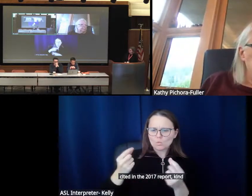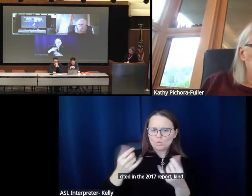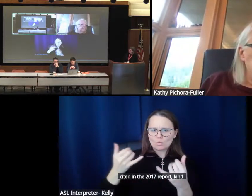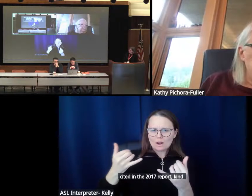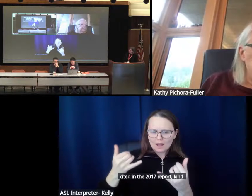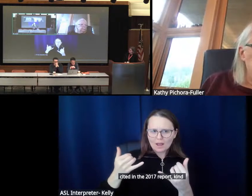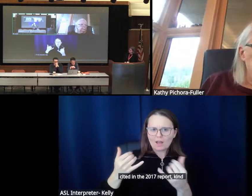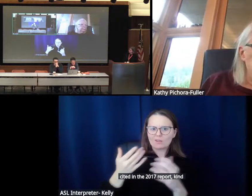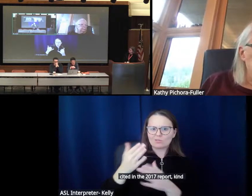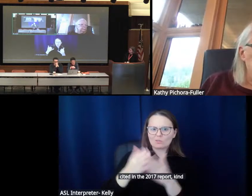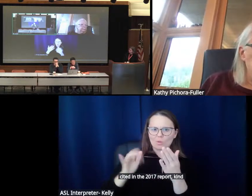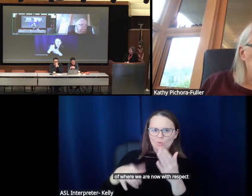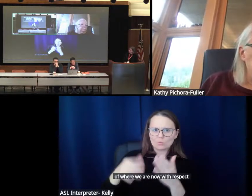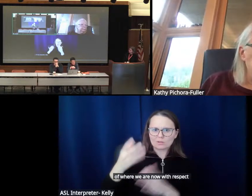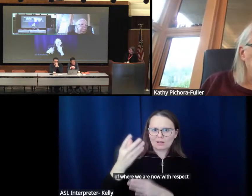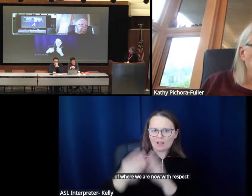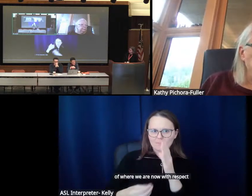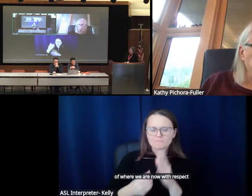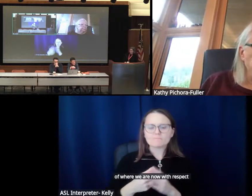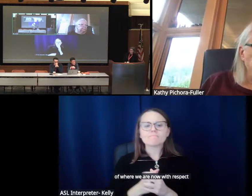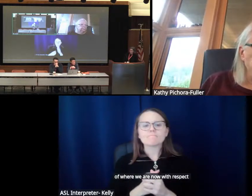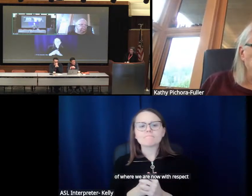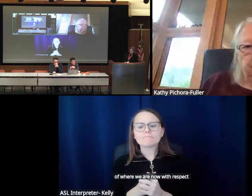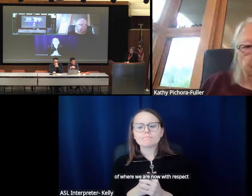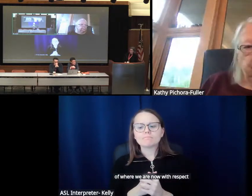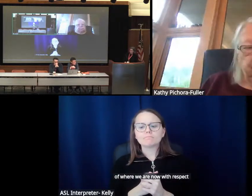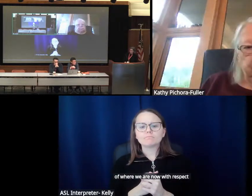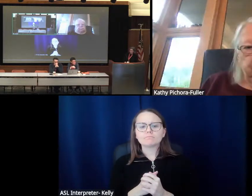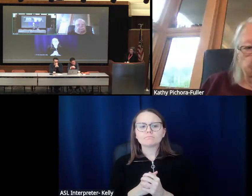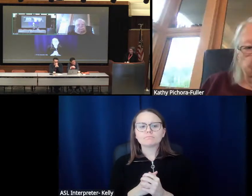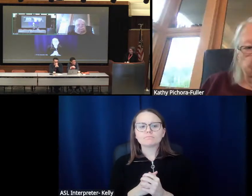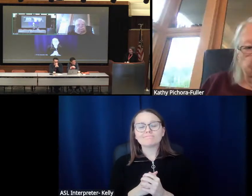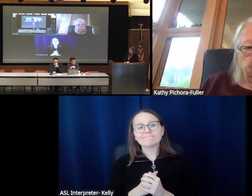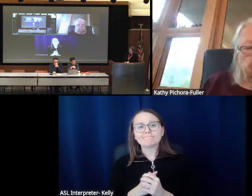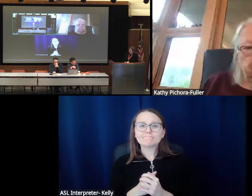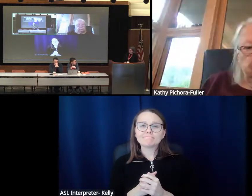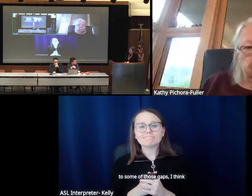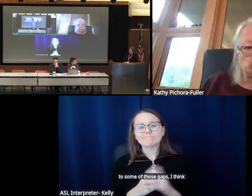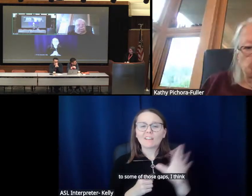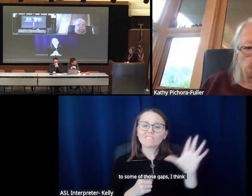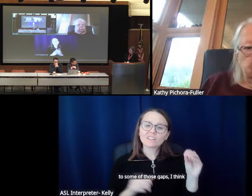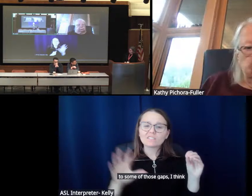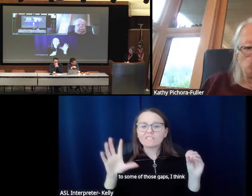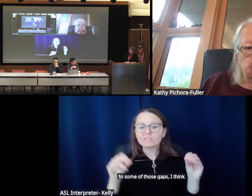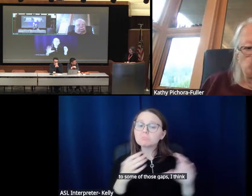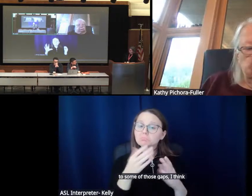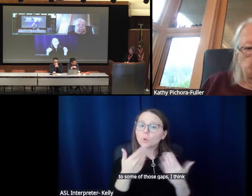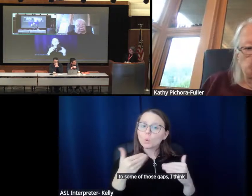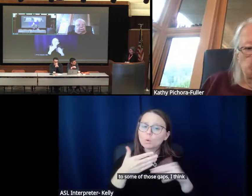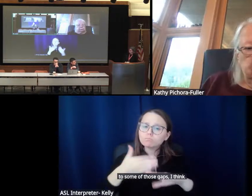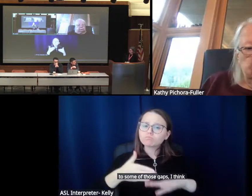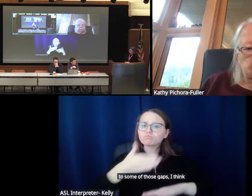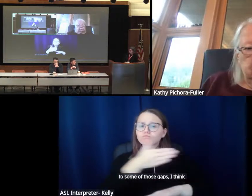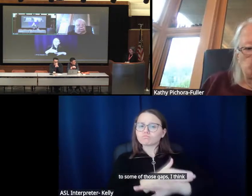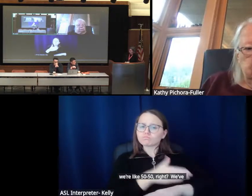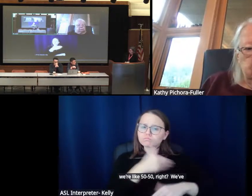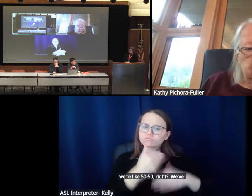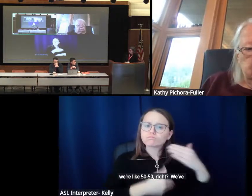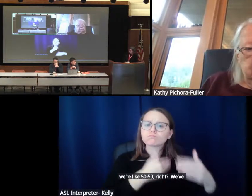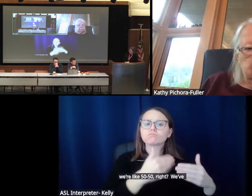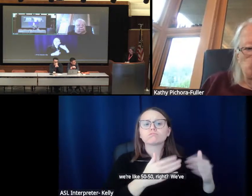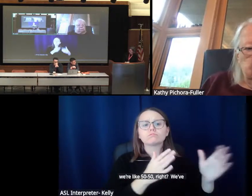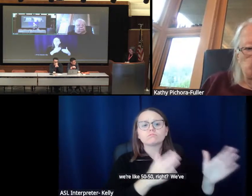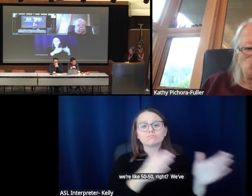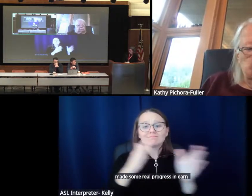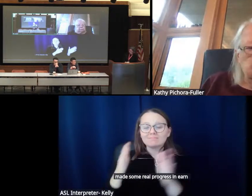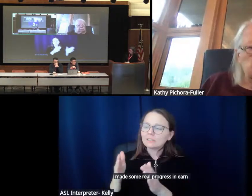some of those gaps, I think we're like 50-50, right? We've made some real progress in certain places, and in other places, I